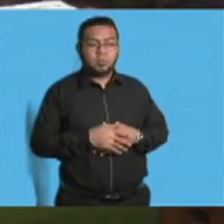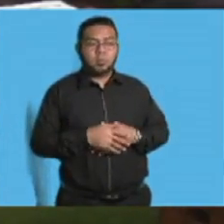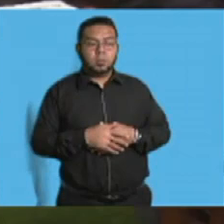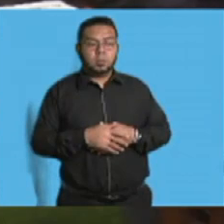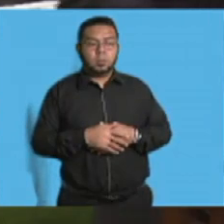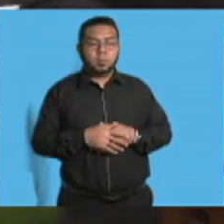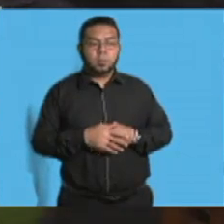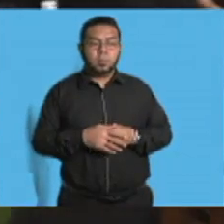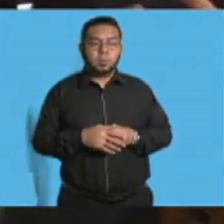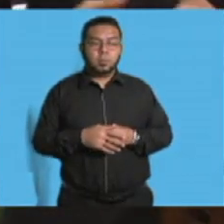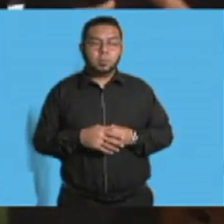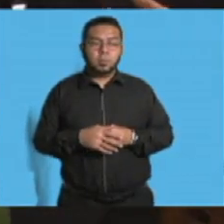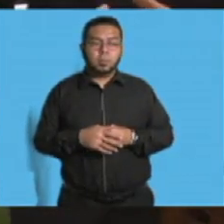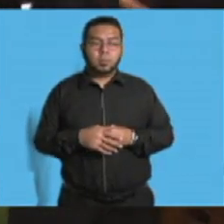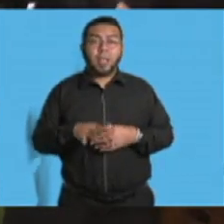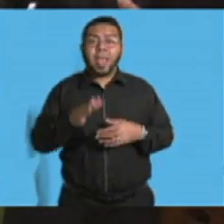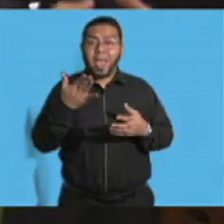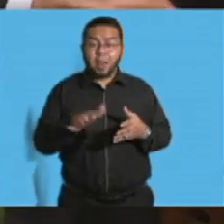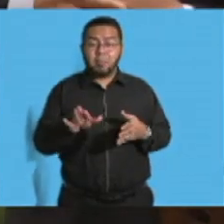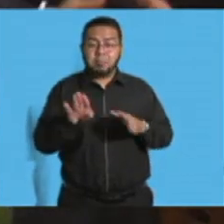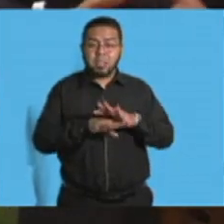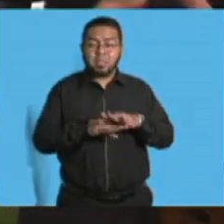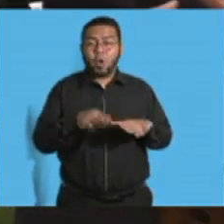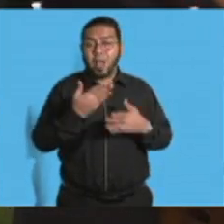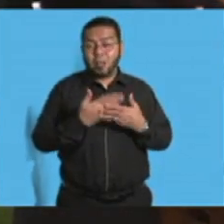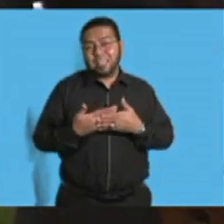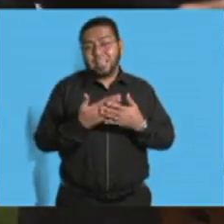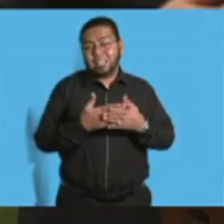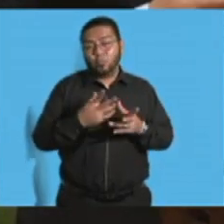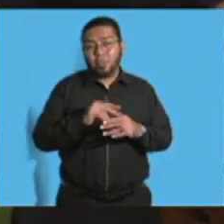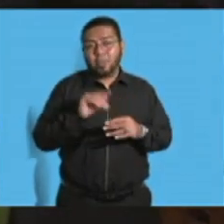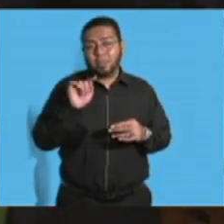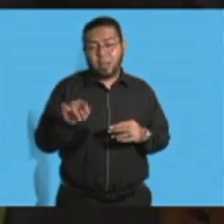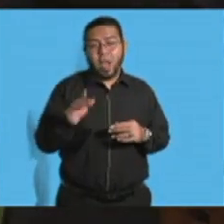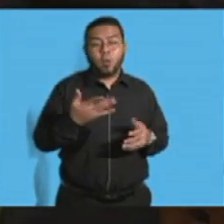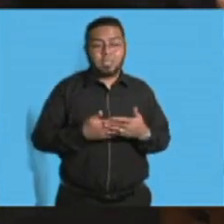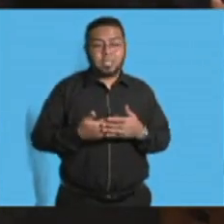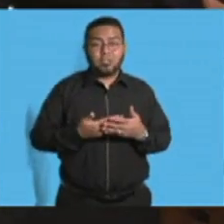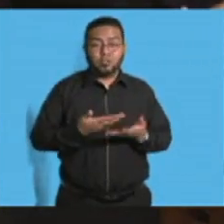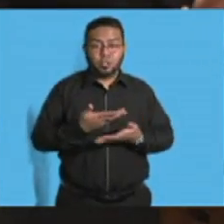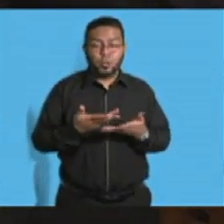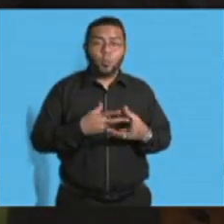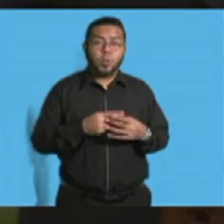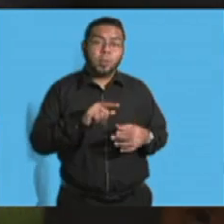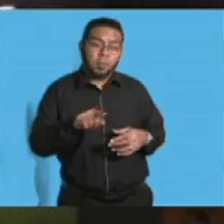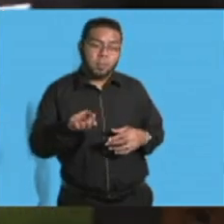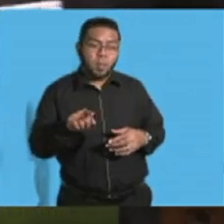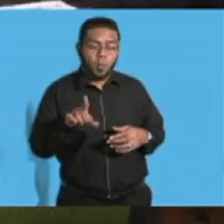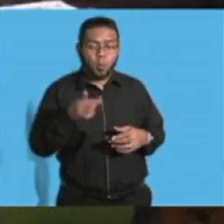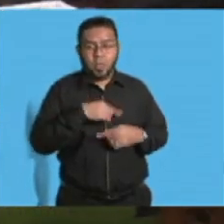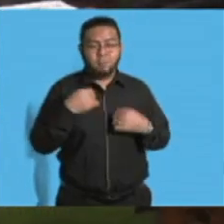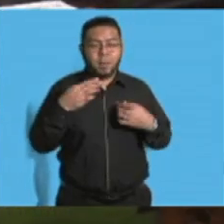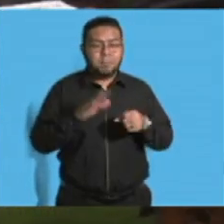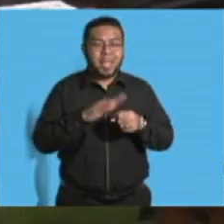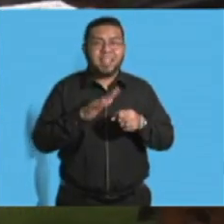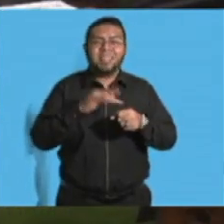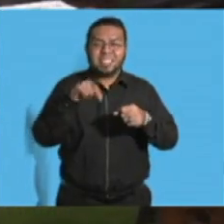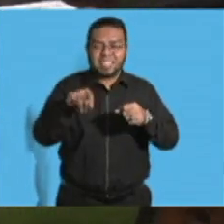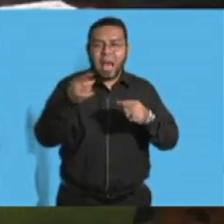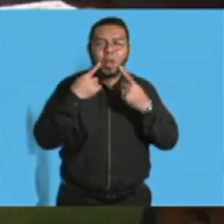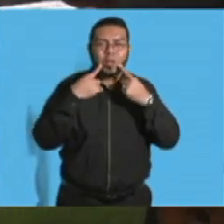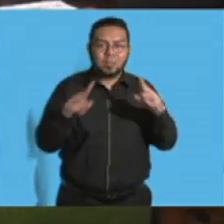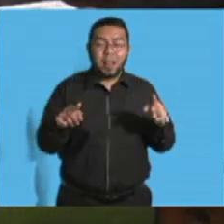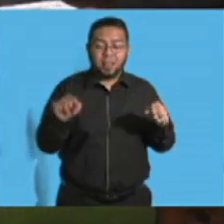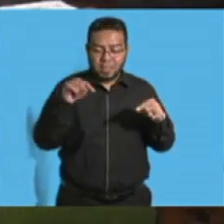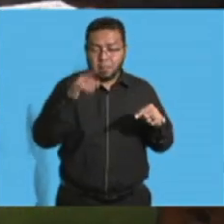basis. And based on our studies with him, our discussions with him, we have made this announcement that